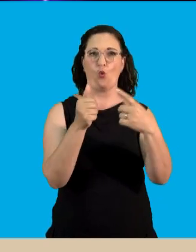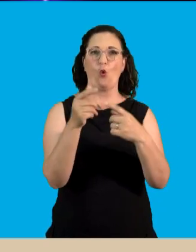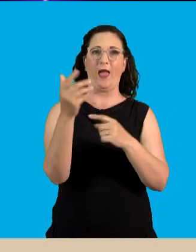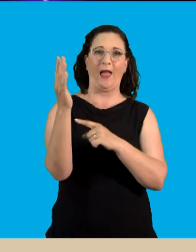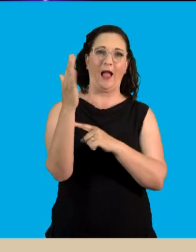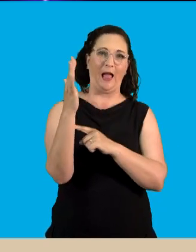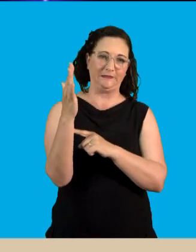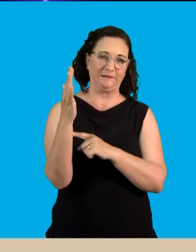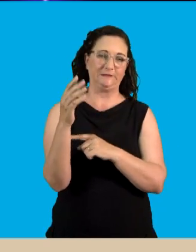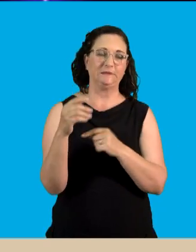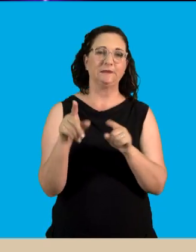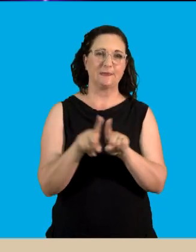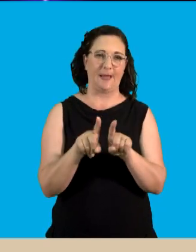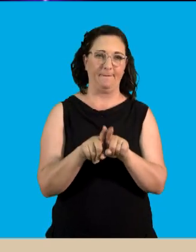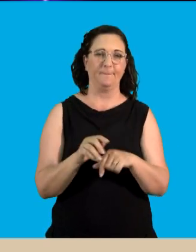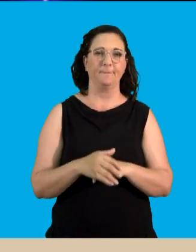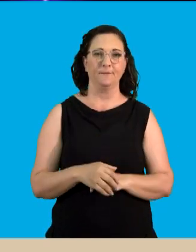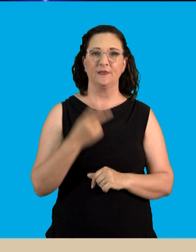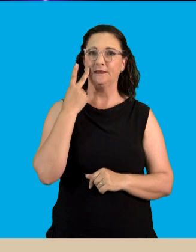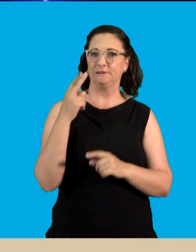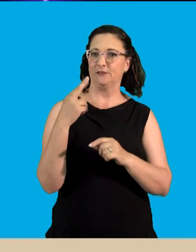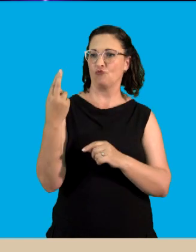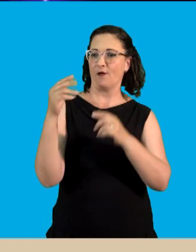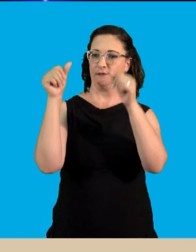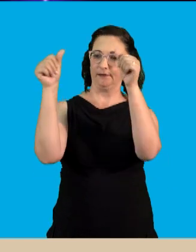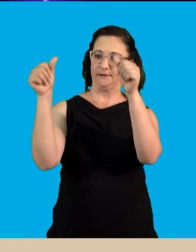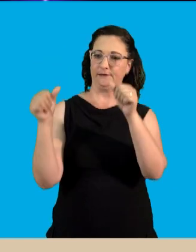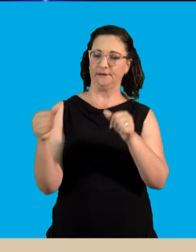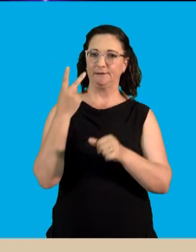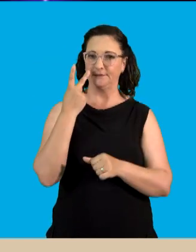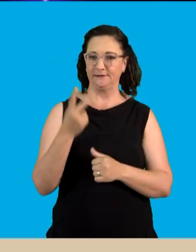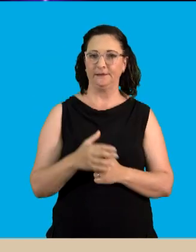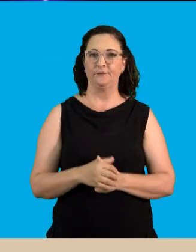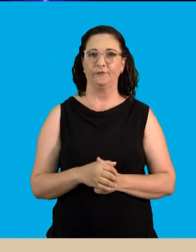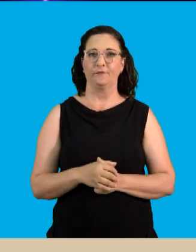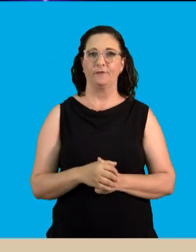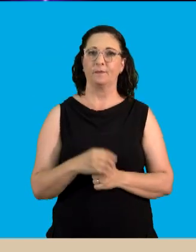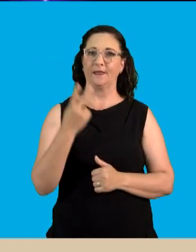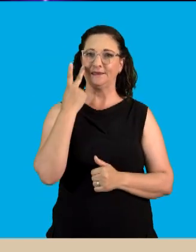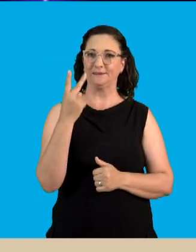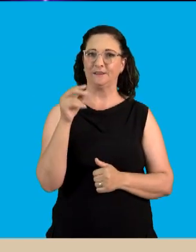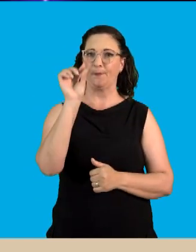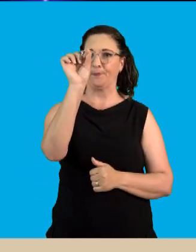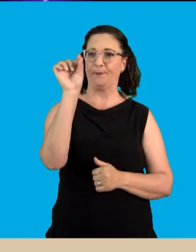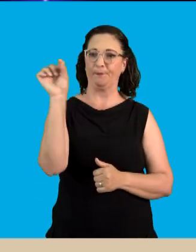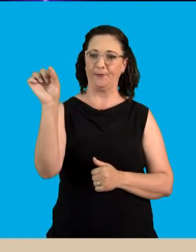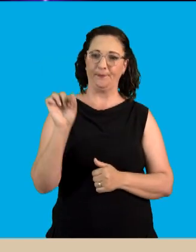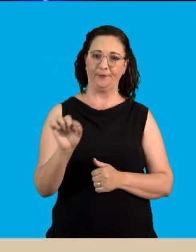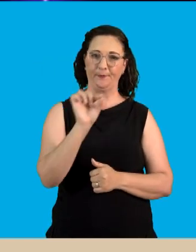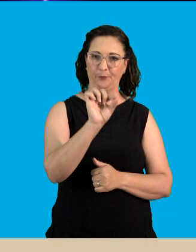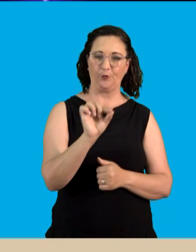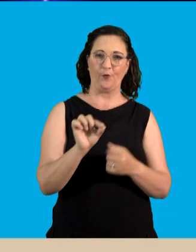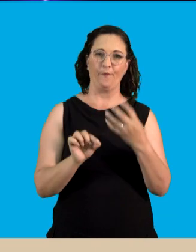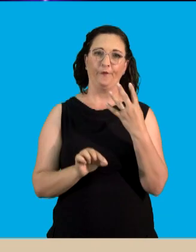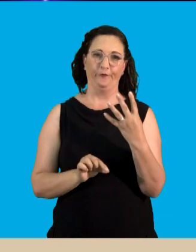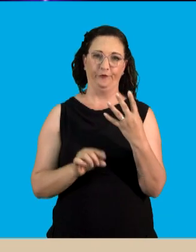kite. If you look at the picture on my right hand side on my screen, you can see that I have 4 stars, and